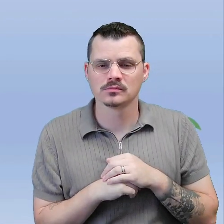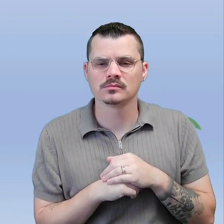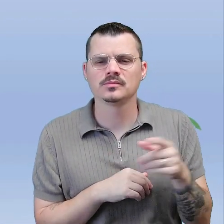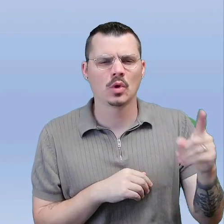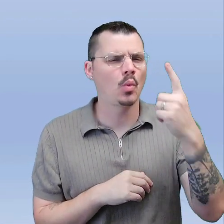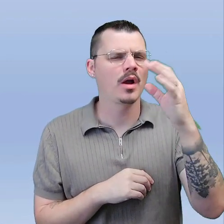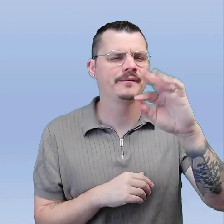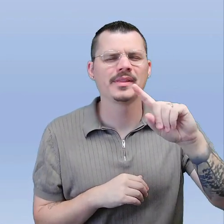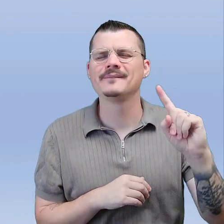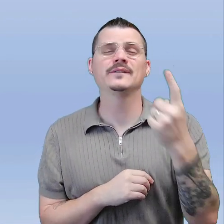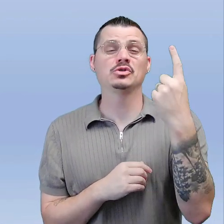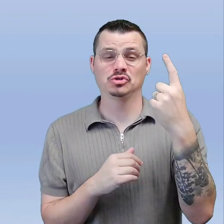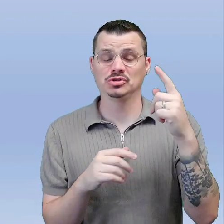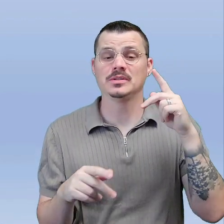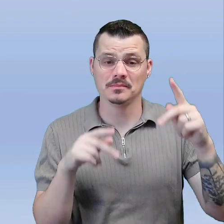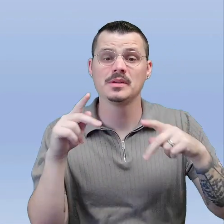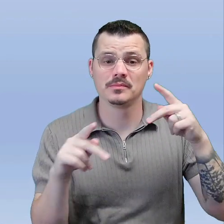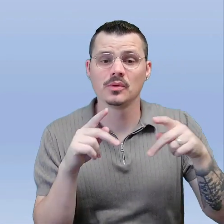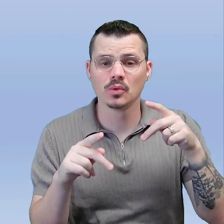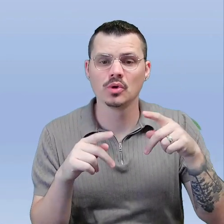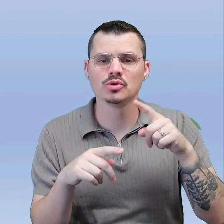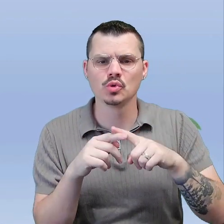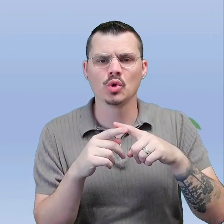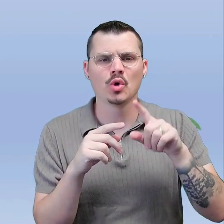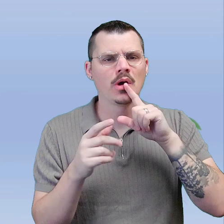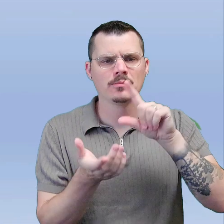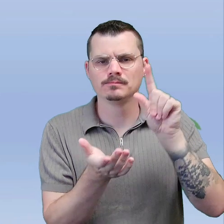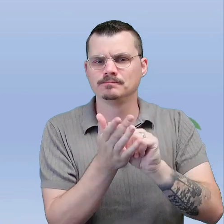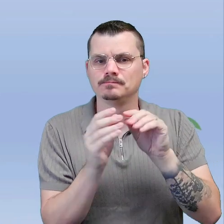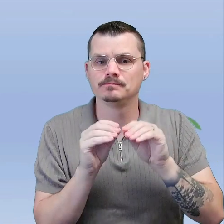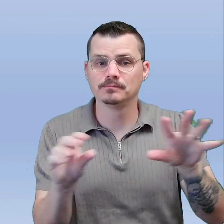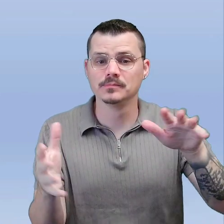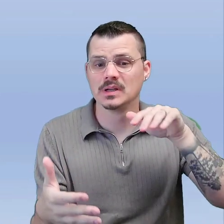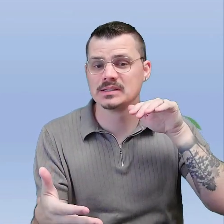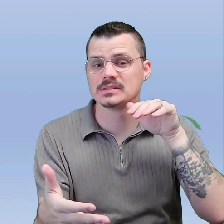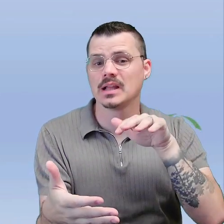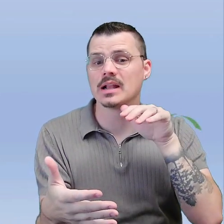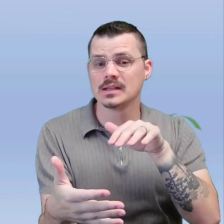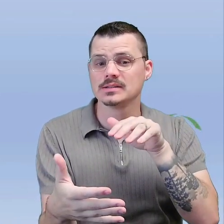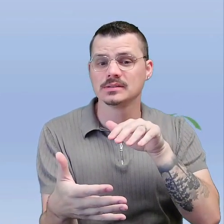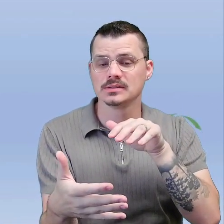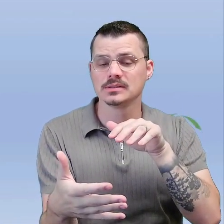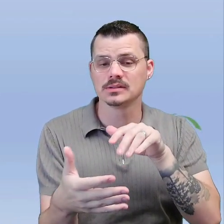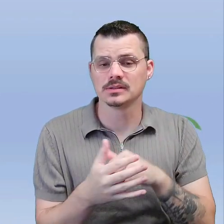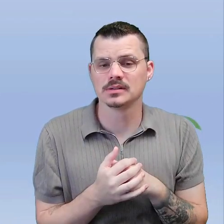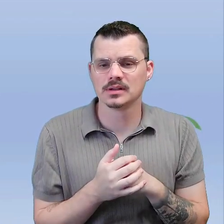She was one of the very first people to publish studies